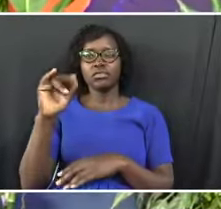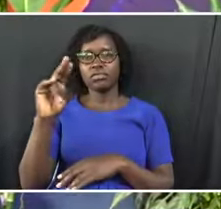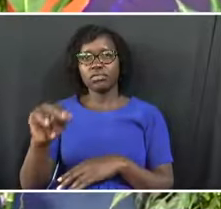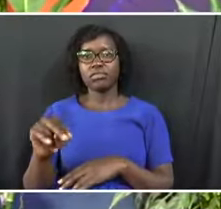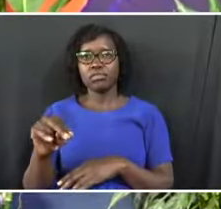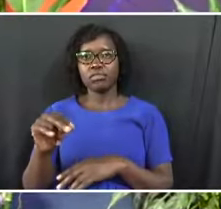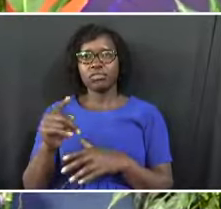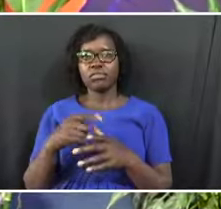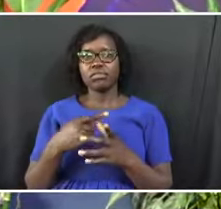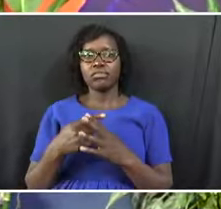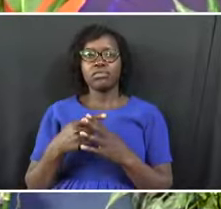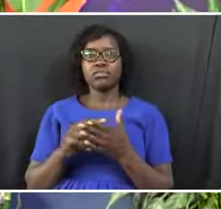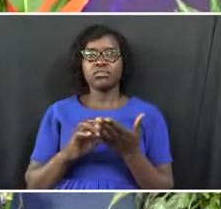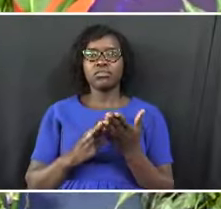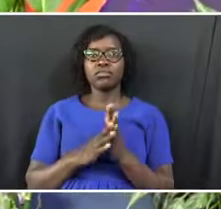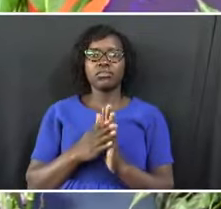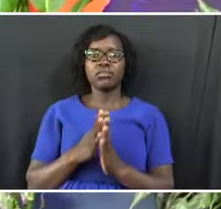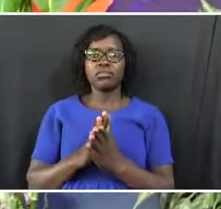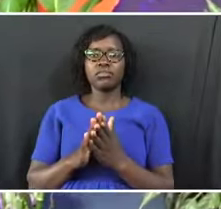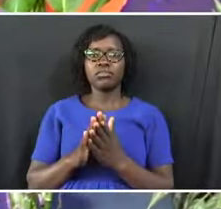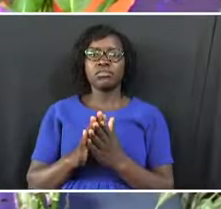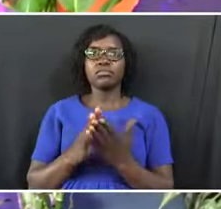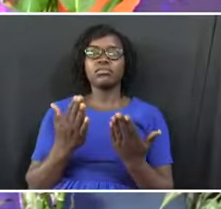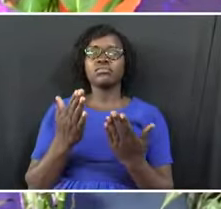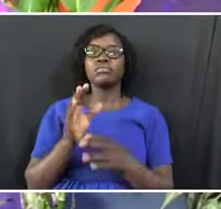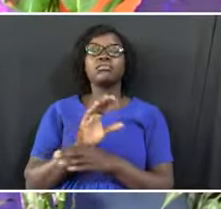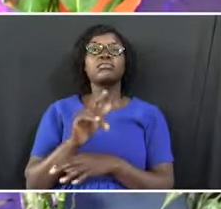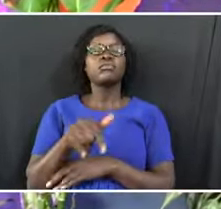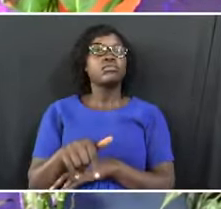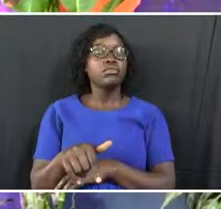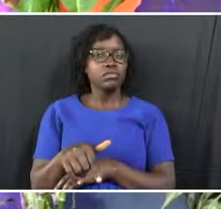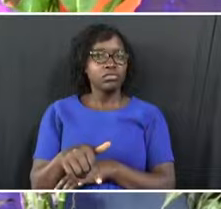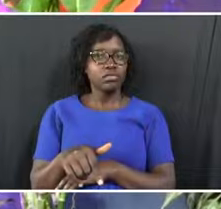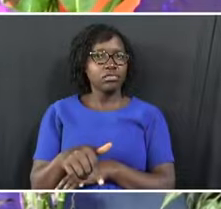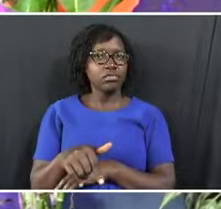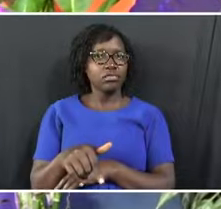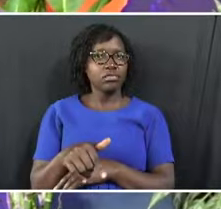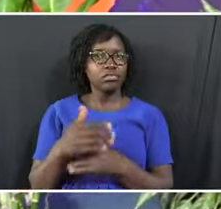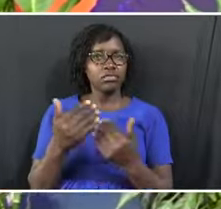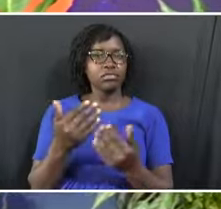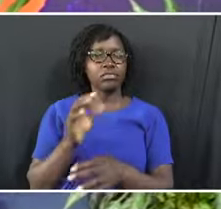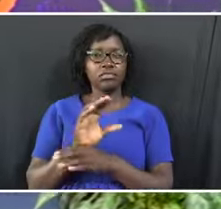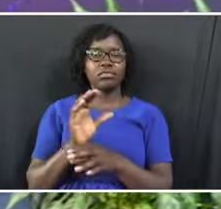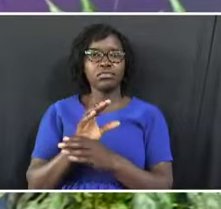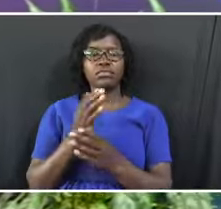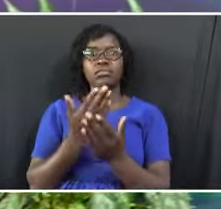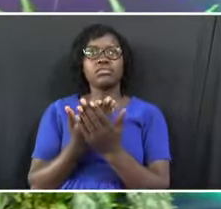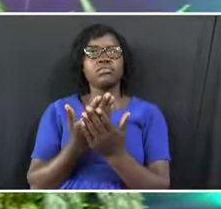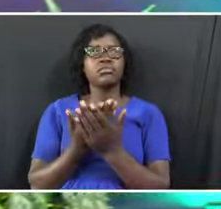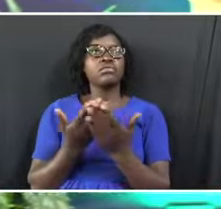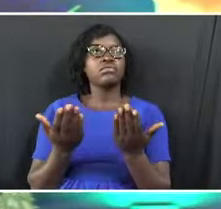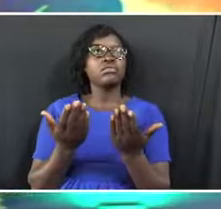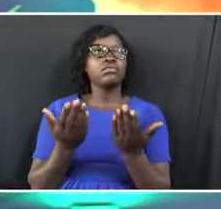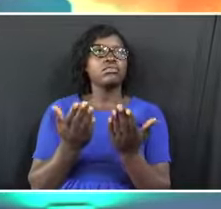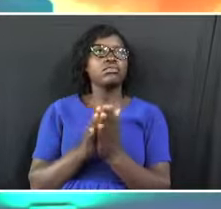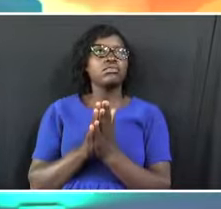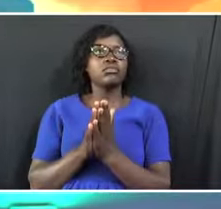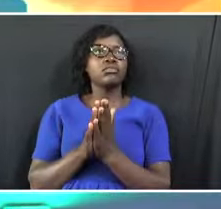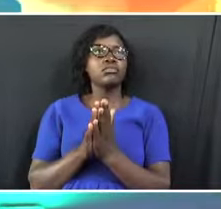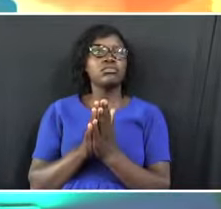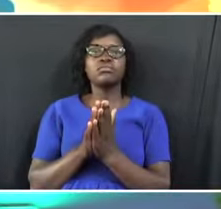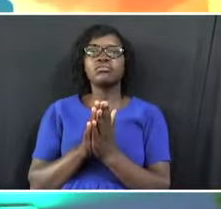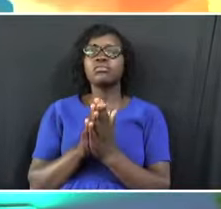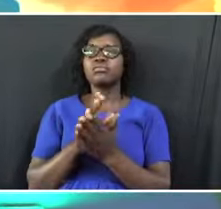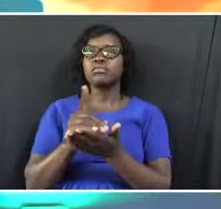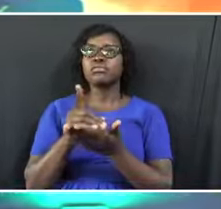he can forgive his church today. Sometimes our church is breeding out of roses and deaths because